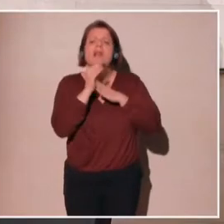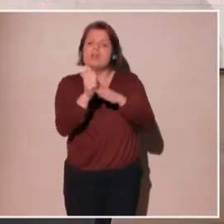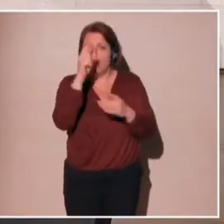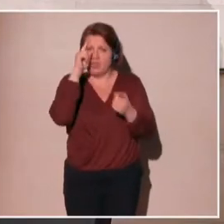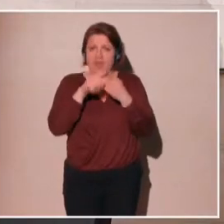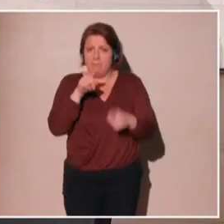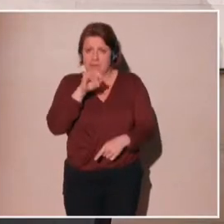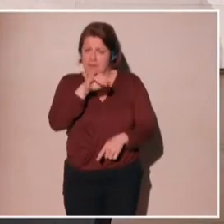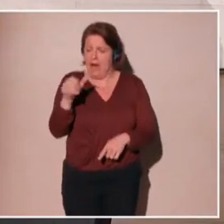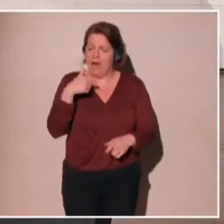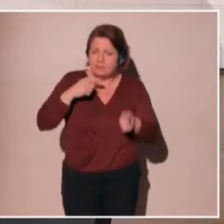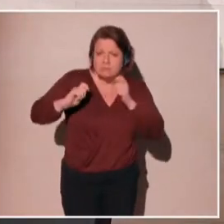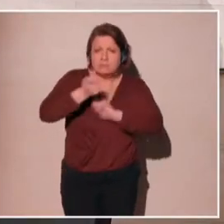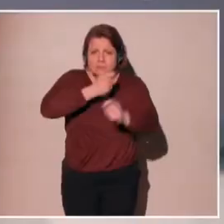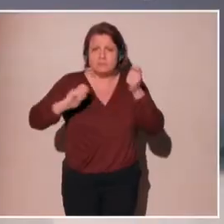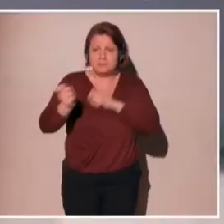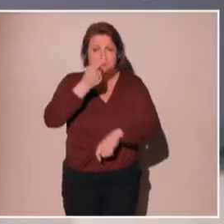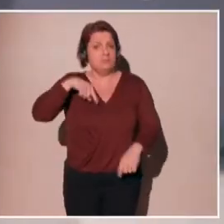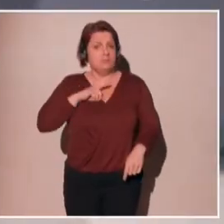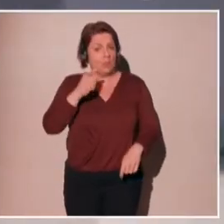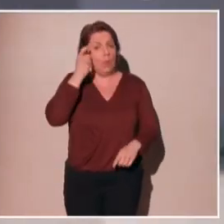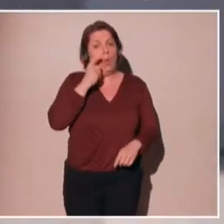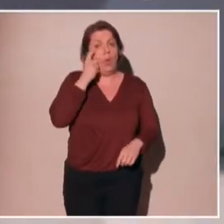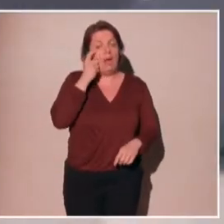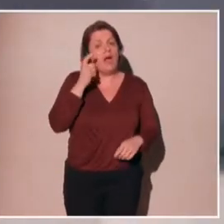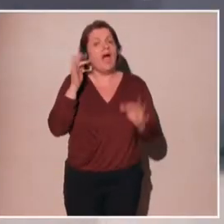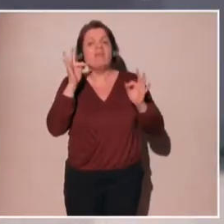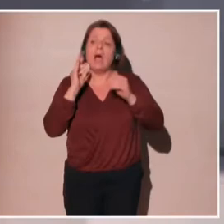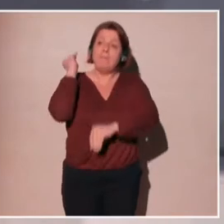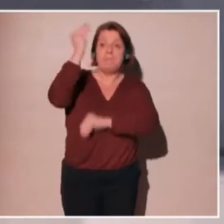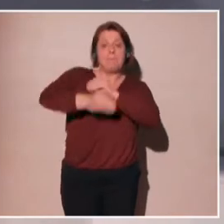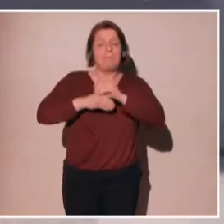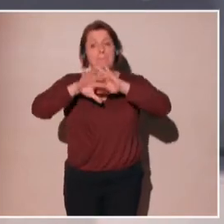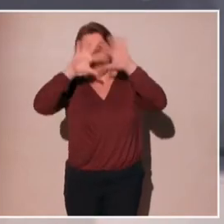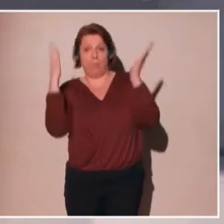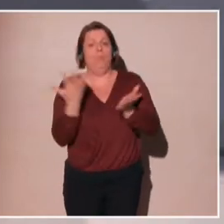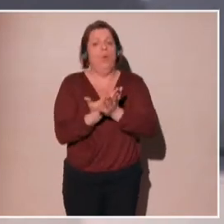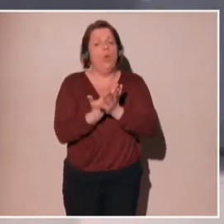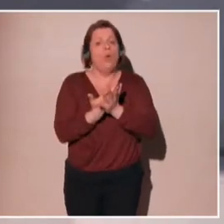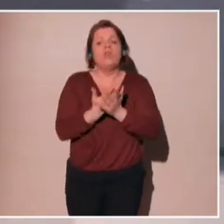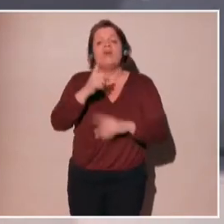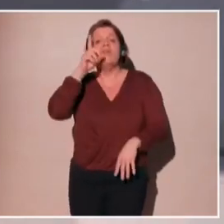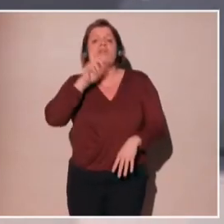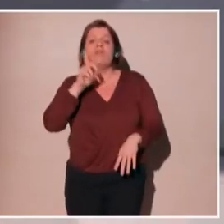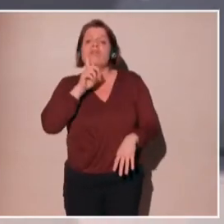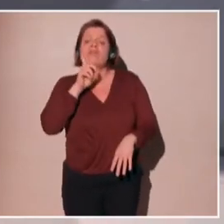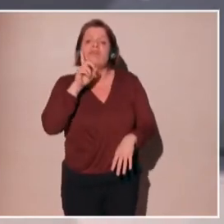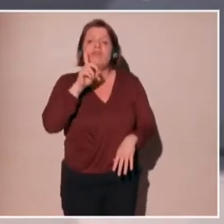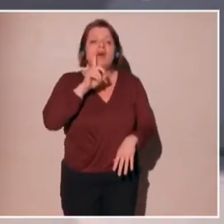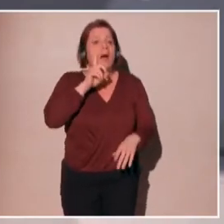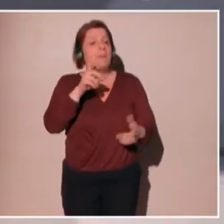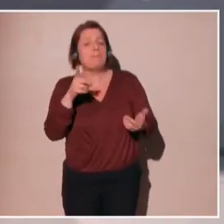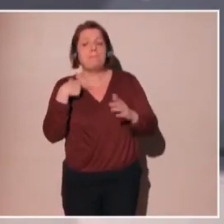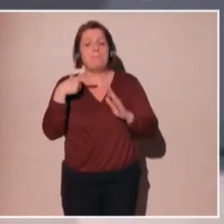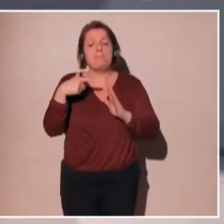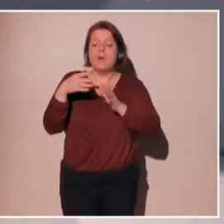we have a very, very low percentage of women and underrepresented minority